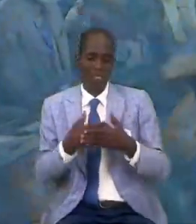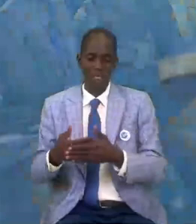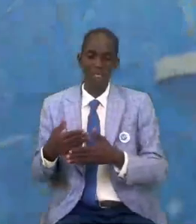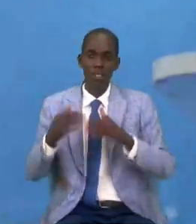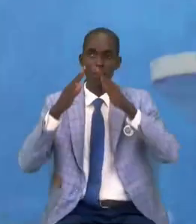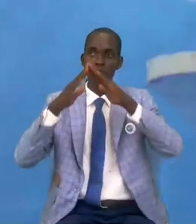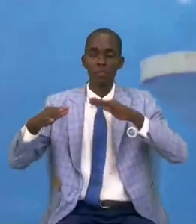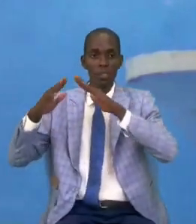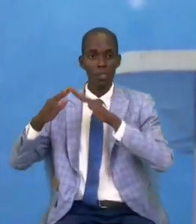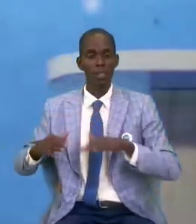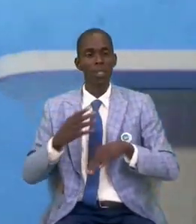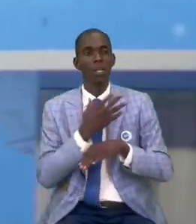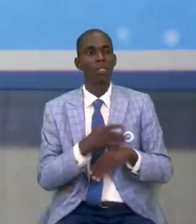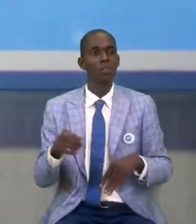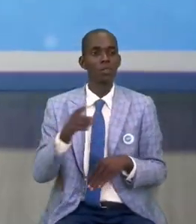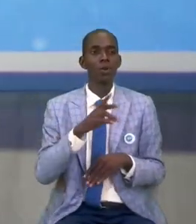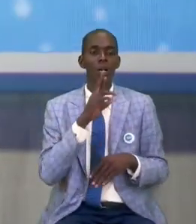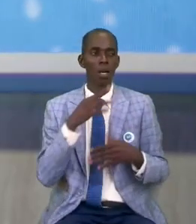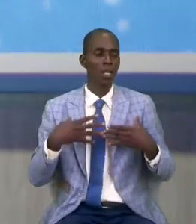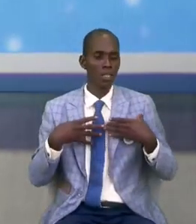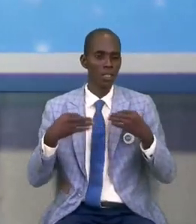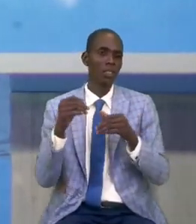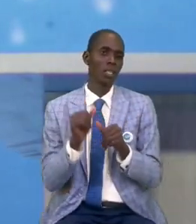what does that mean? It means